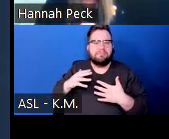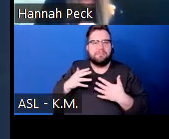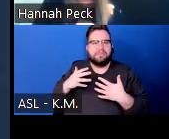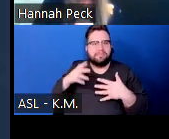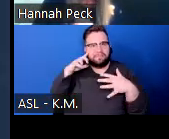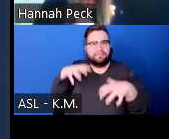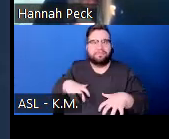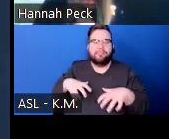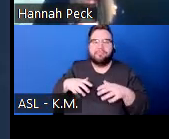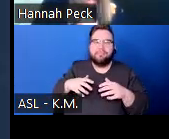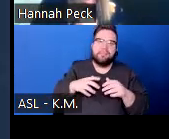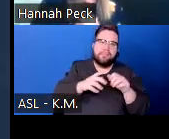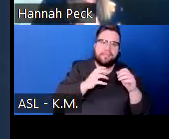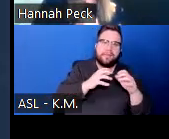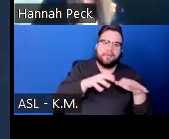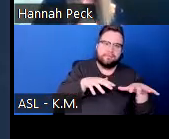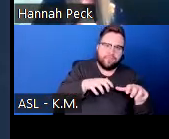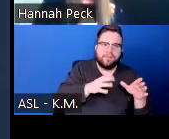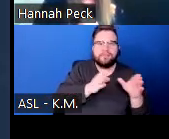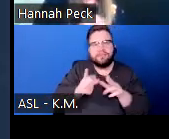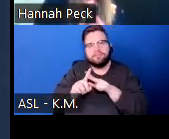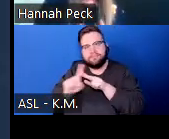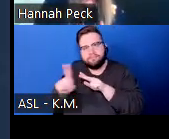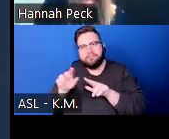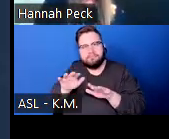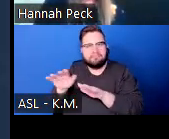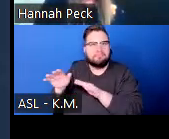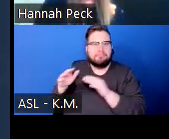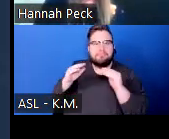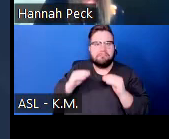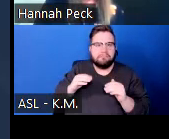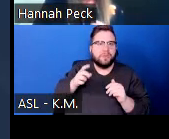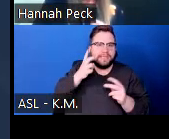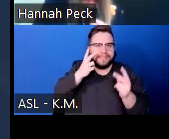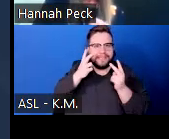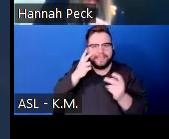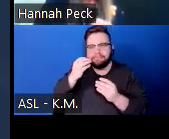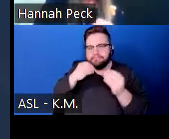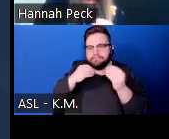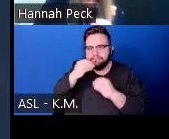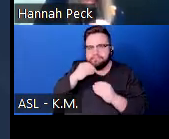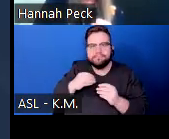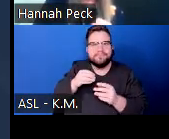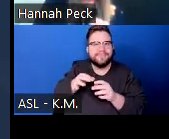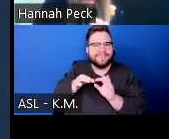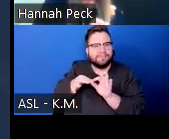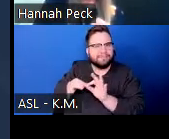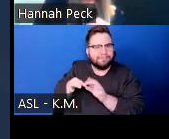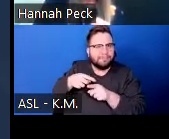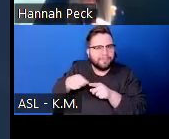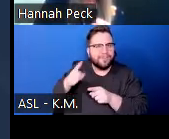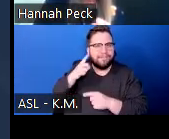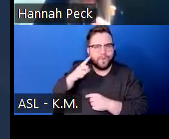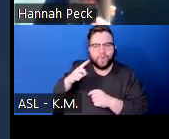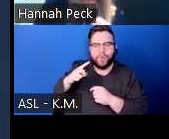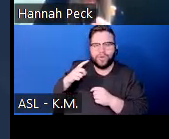is sensory diets. You might see a lot online regarding sensory diets, but just breaking it down really simply,